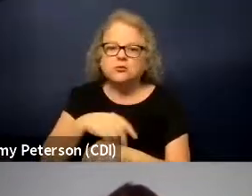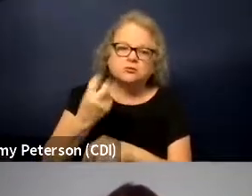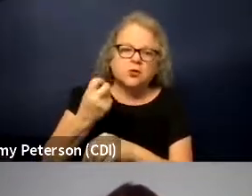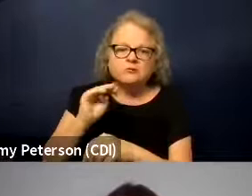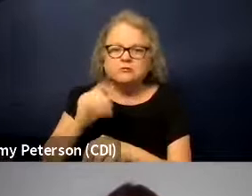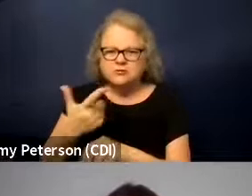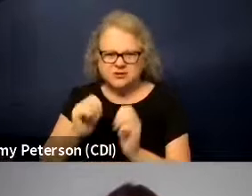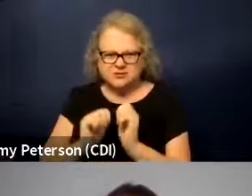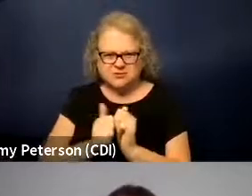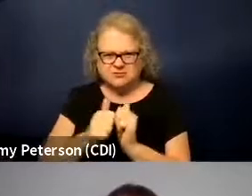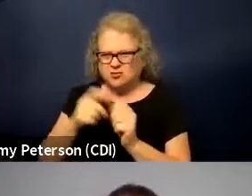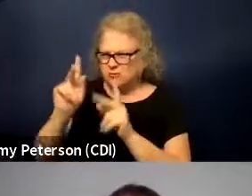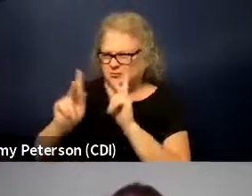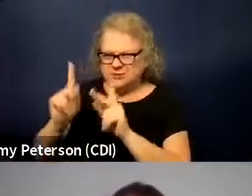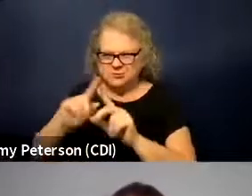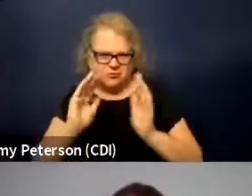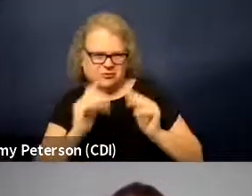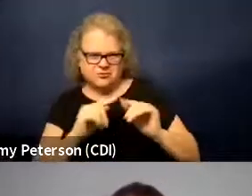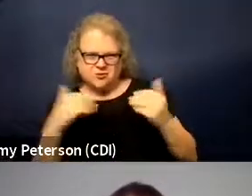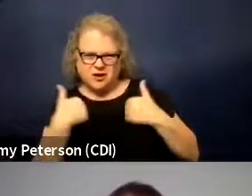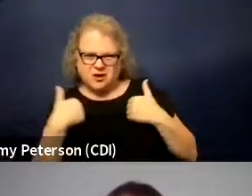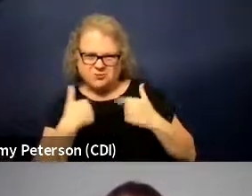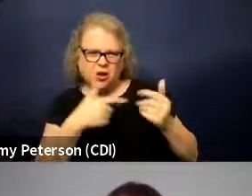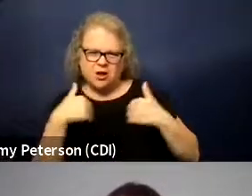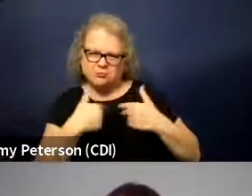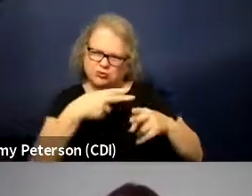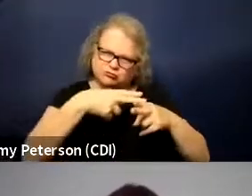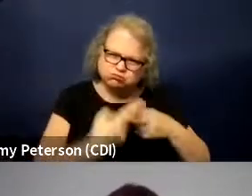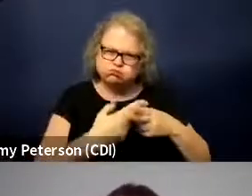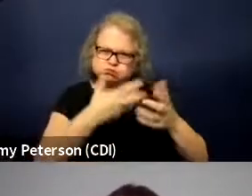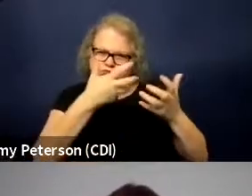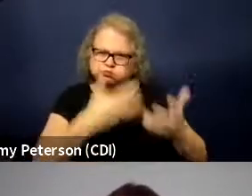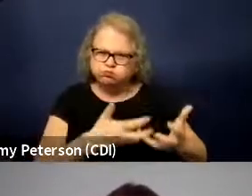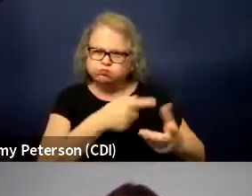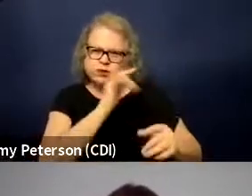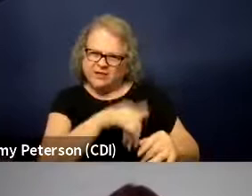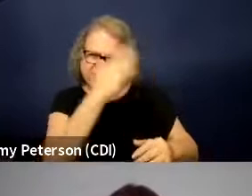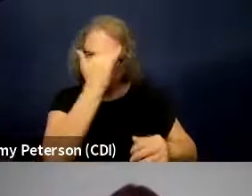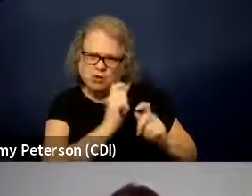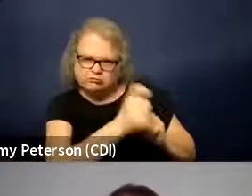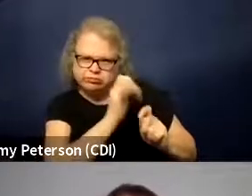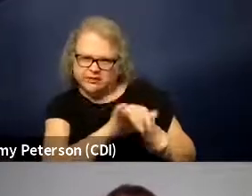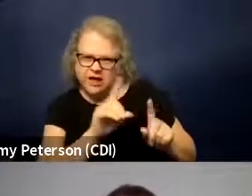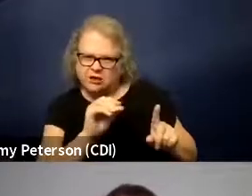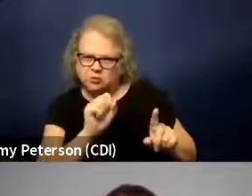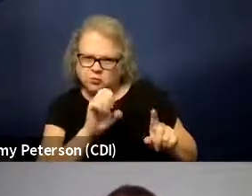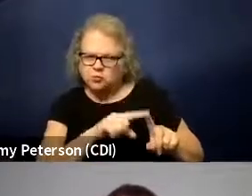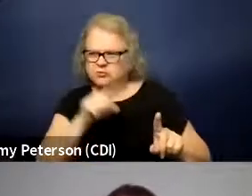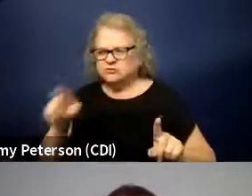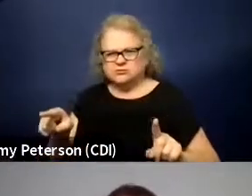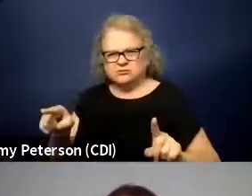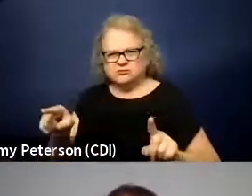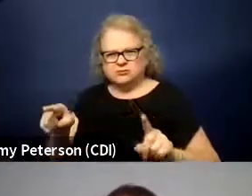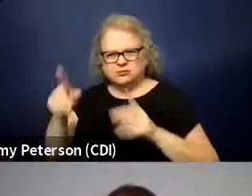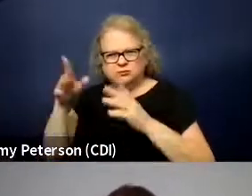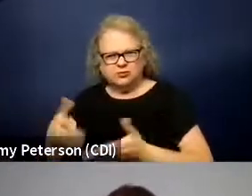tested in humans. They're tested in dogs. They may not have the same effect in humans. And in fact, we are